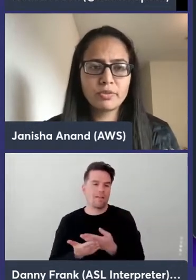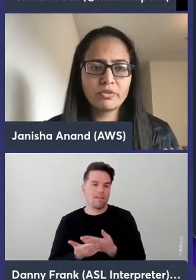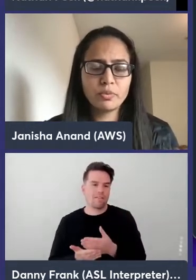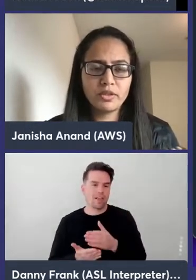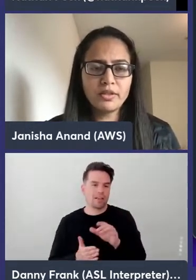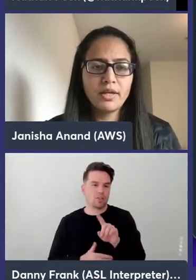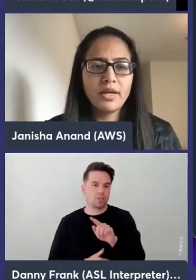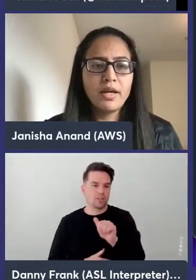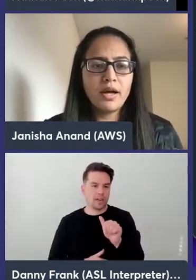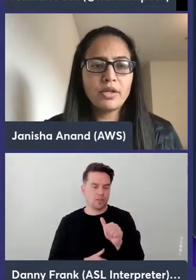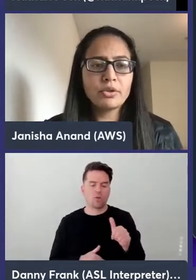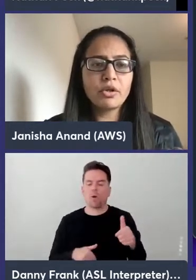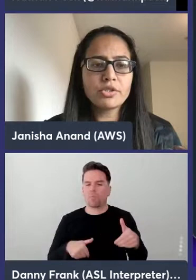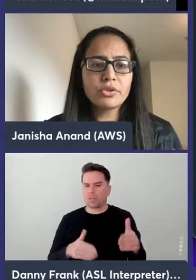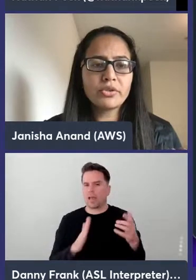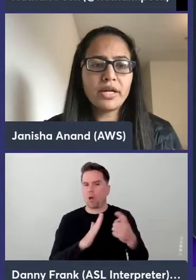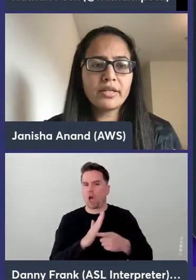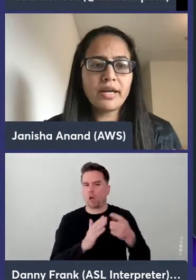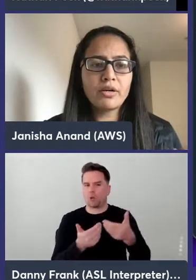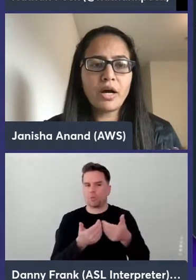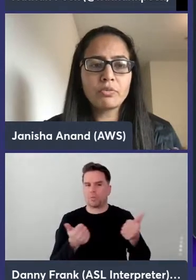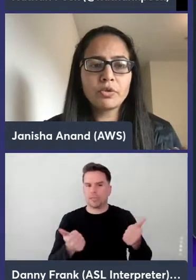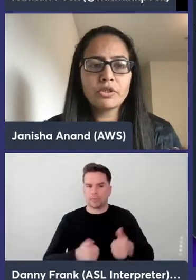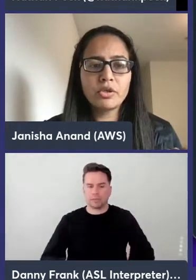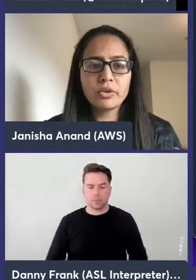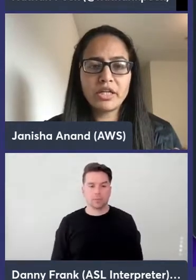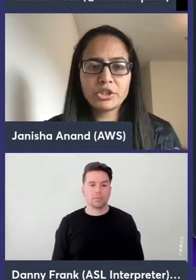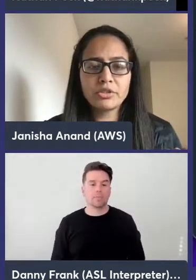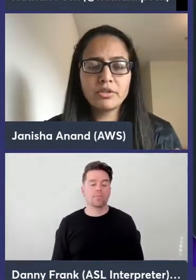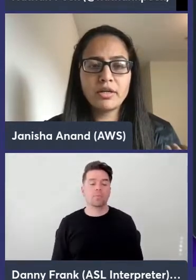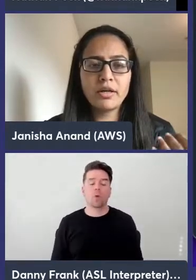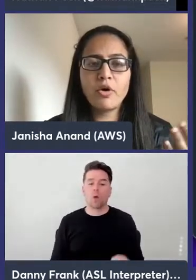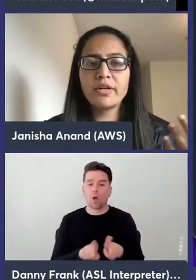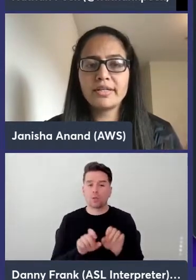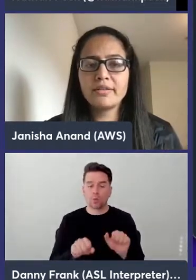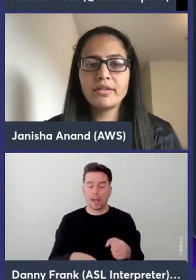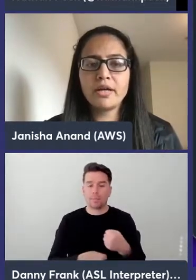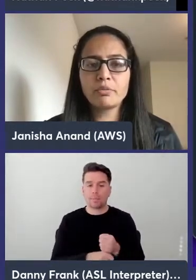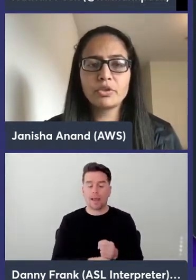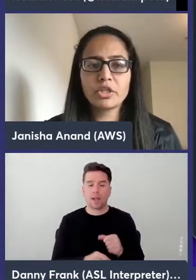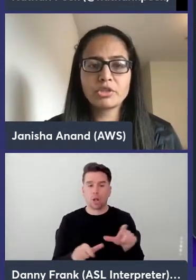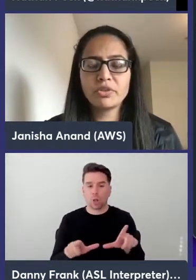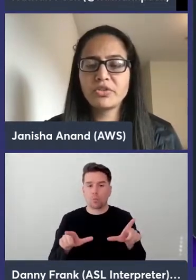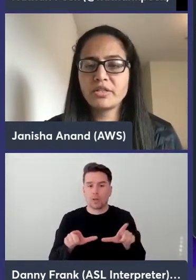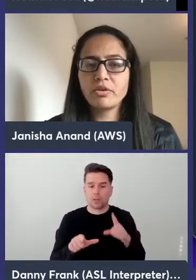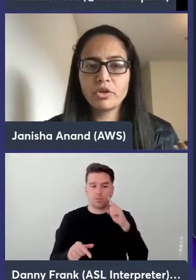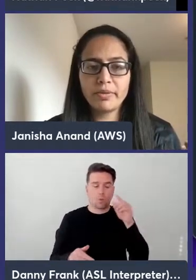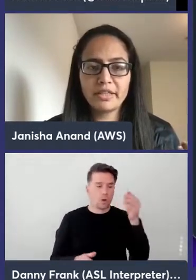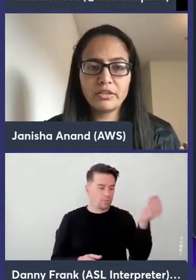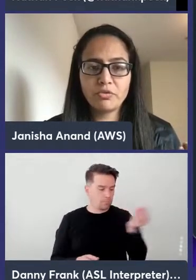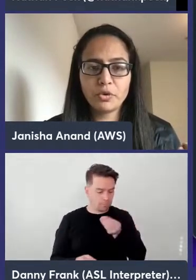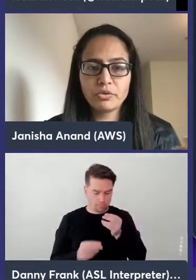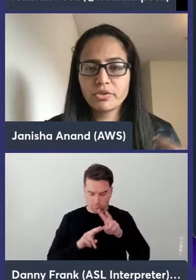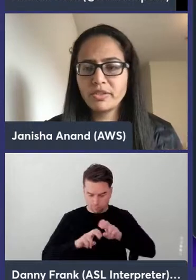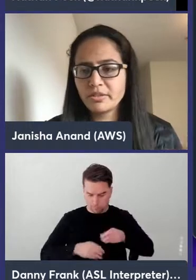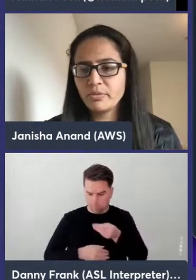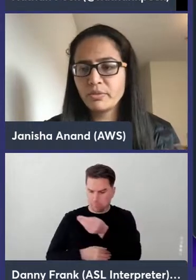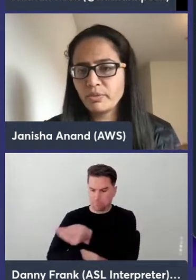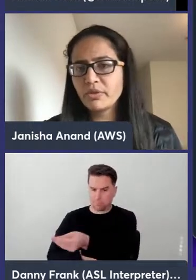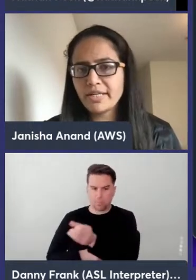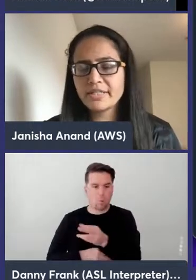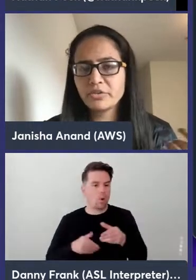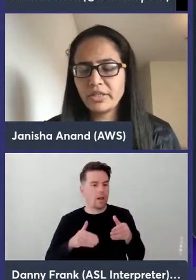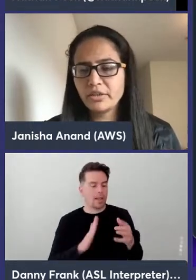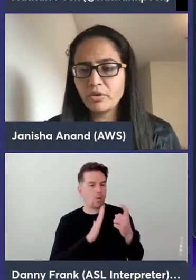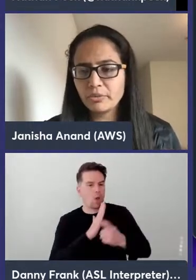auto split work. You can also create an output location or let the output location be created automatically for you. So we're